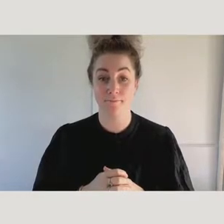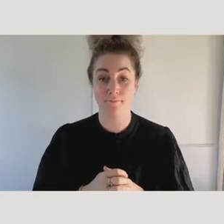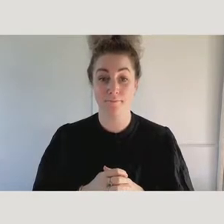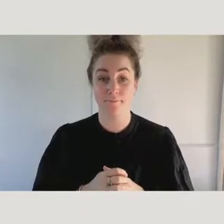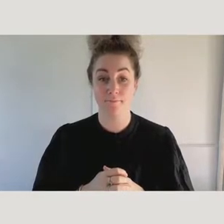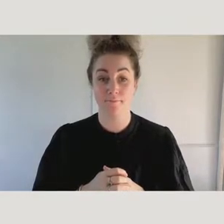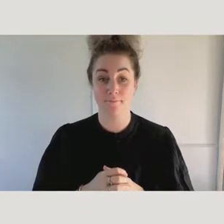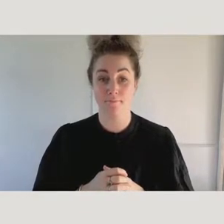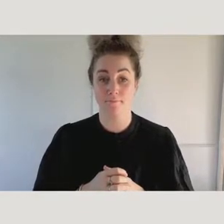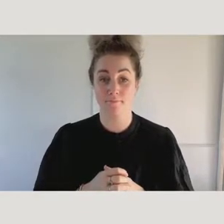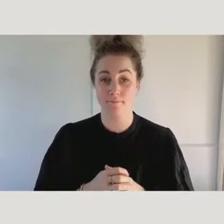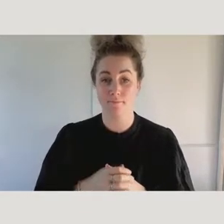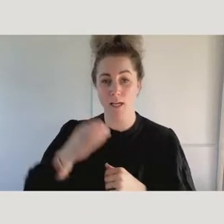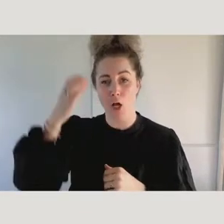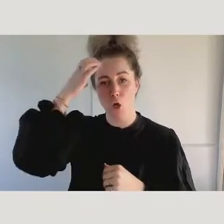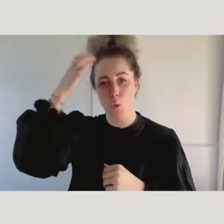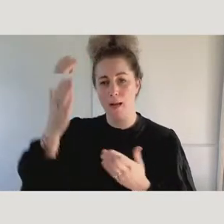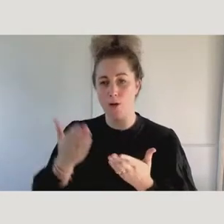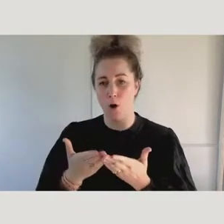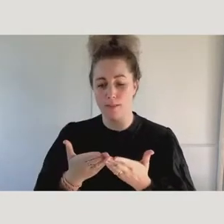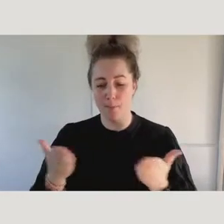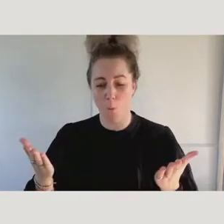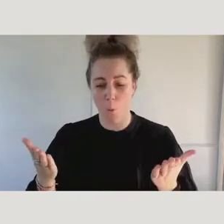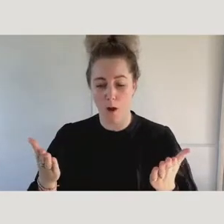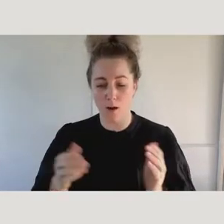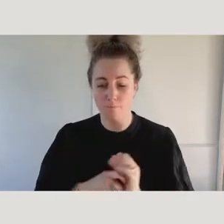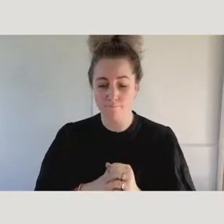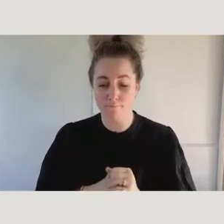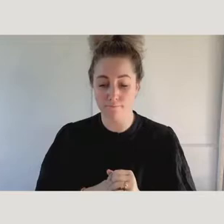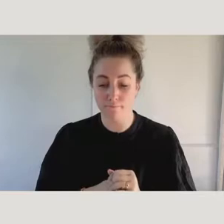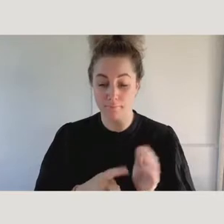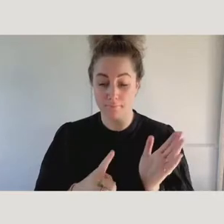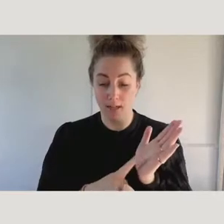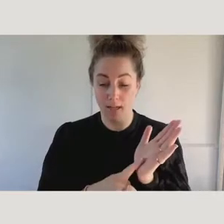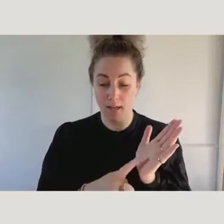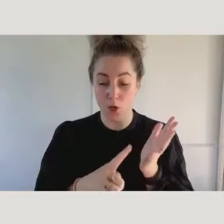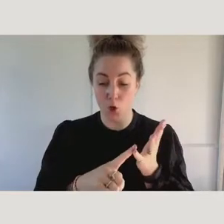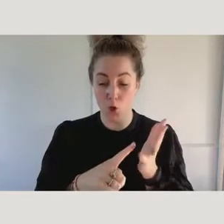and the queen of the mall low man of all day in Winnie Laban